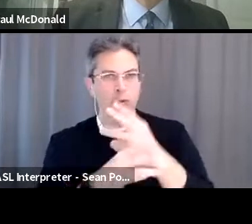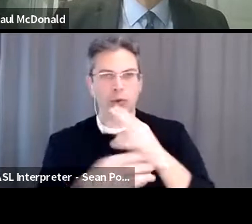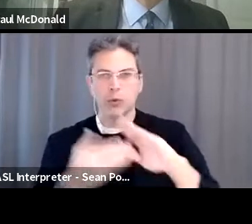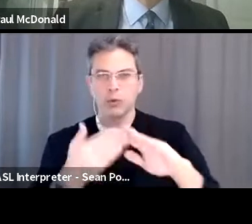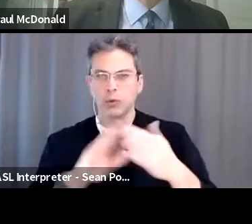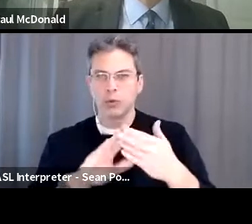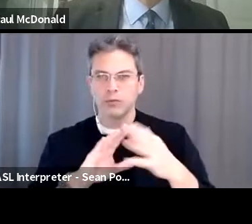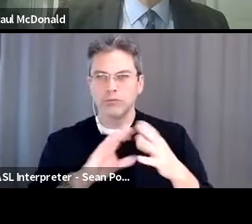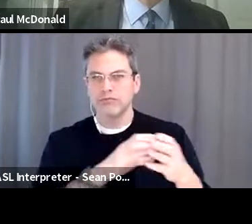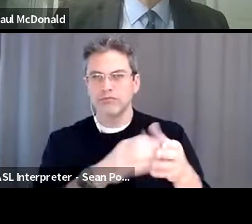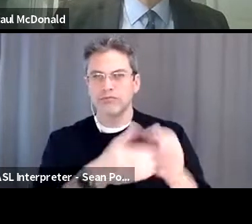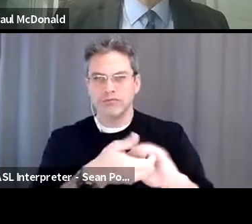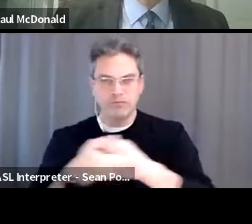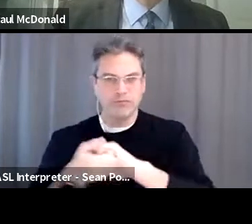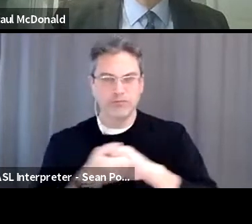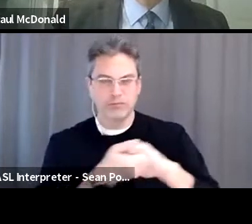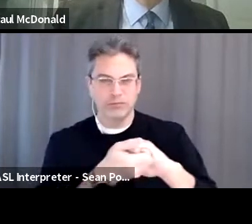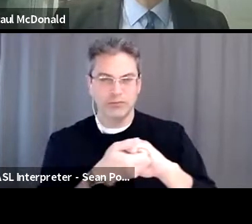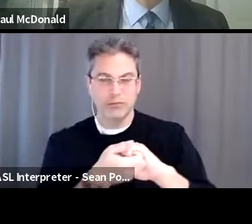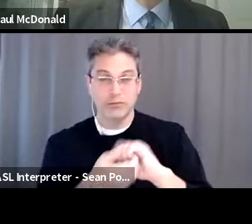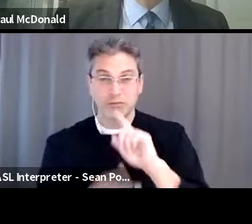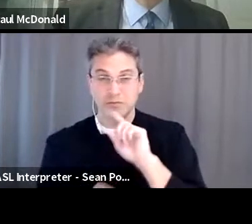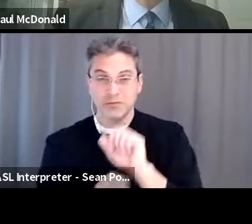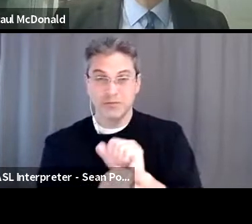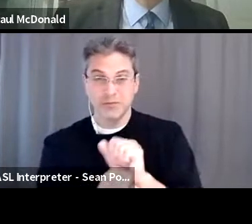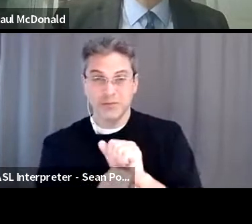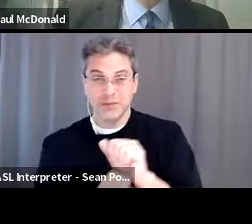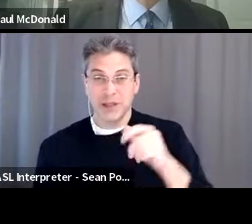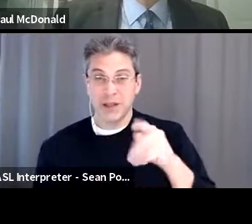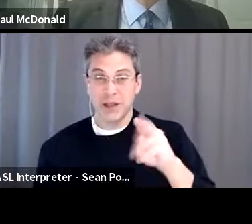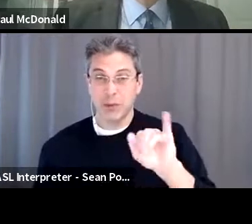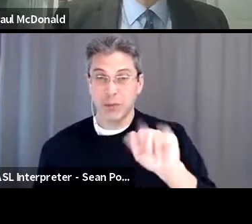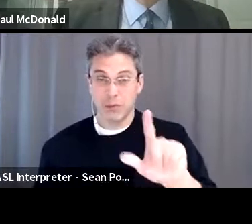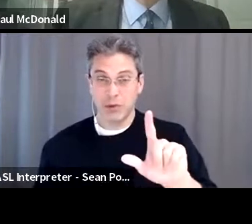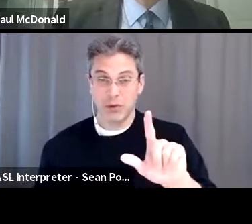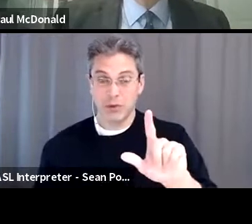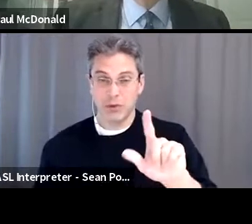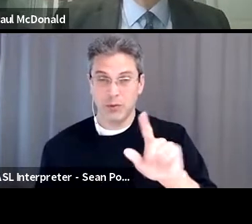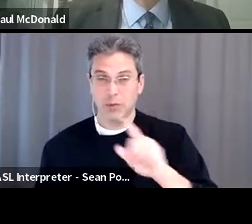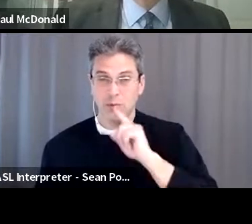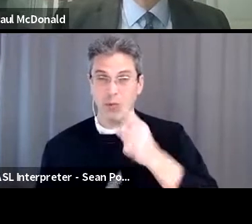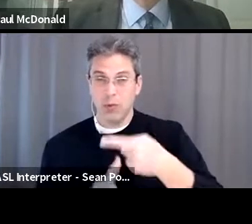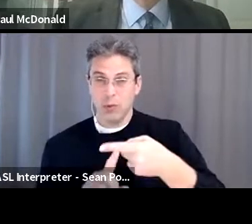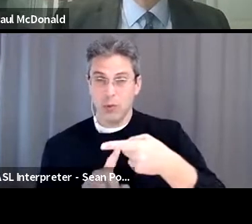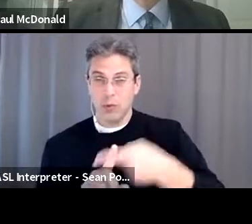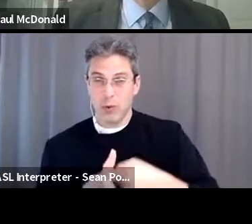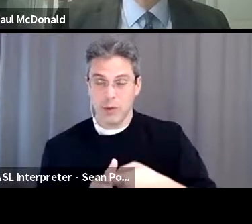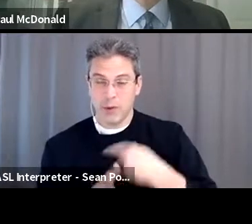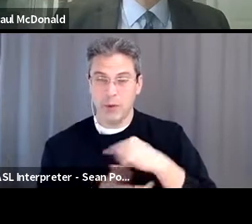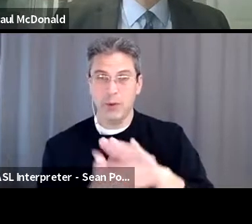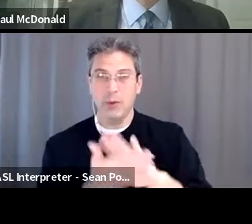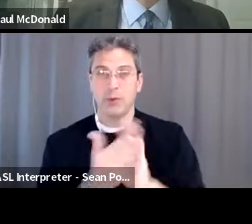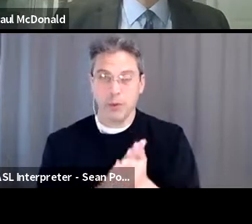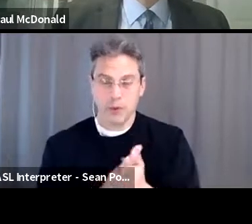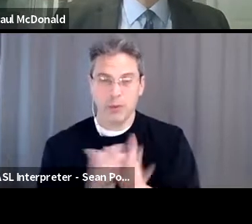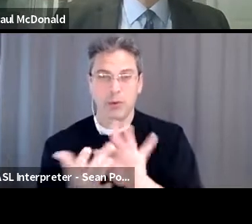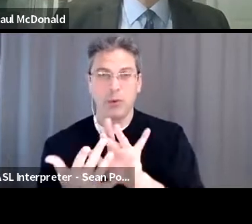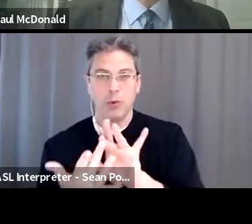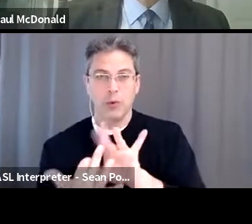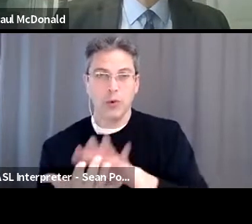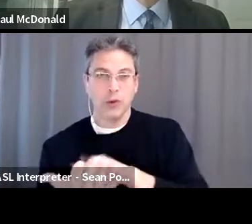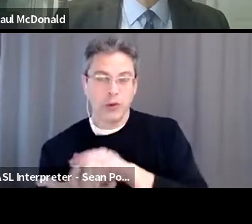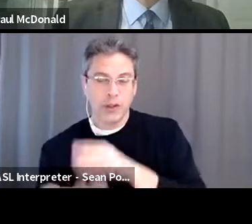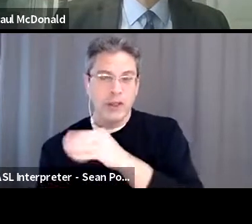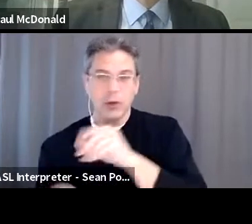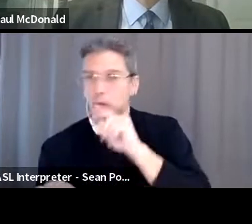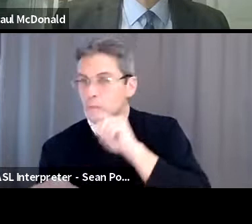In fact, it was in April, only a month after we moved to remote learning, research, and work formats, that